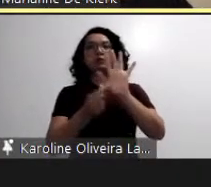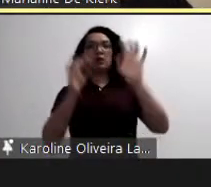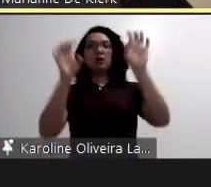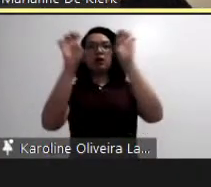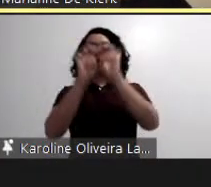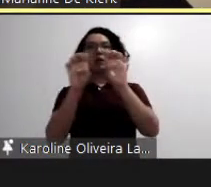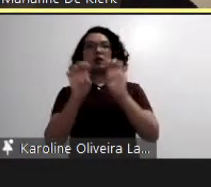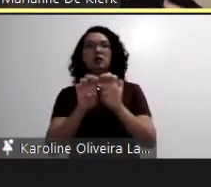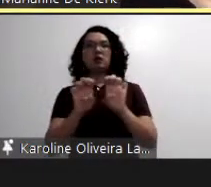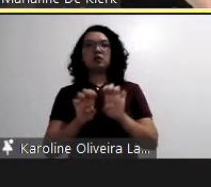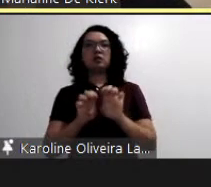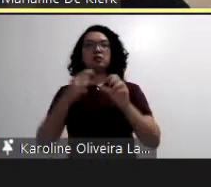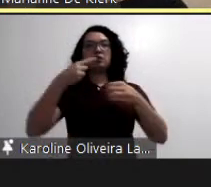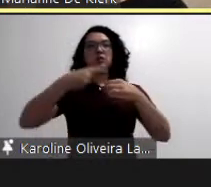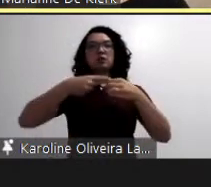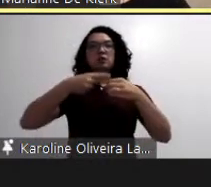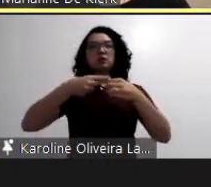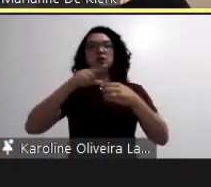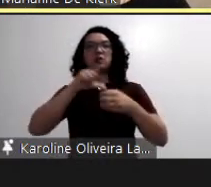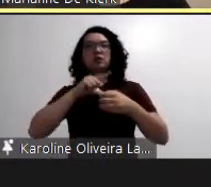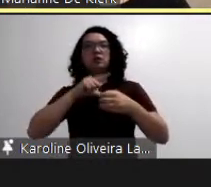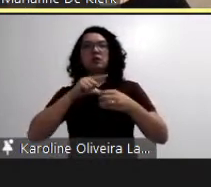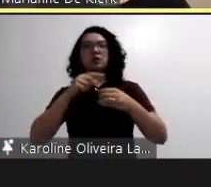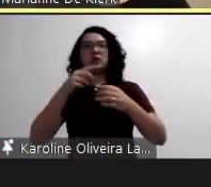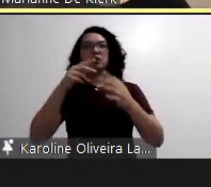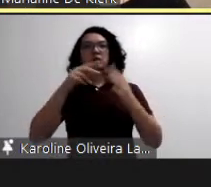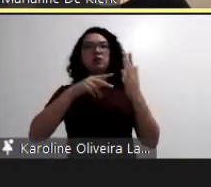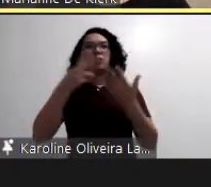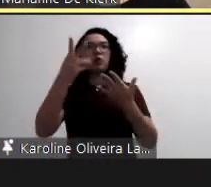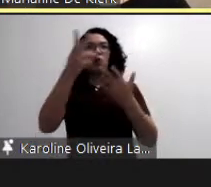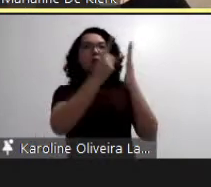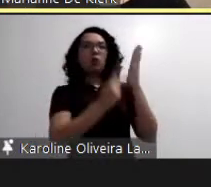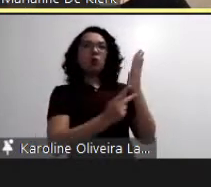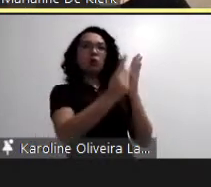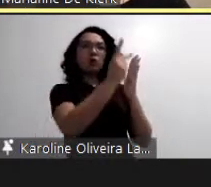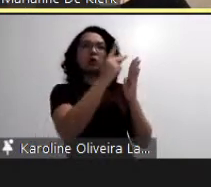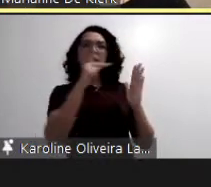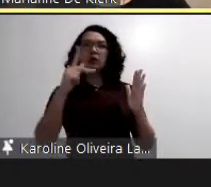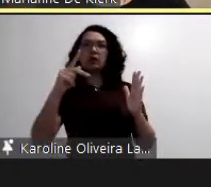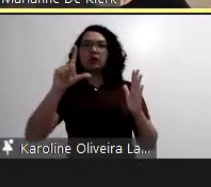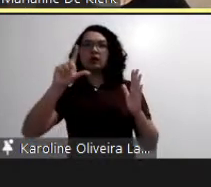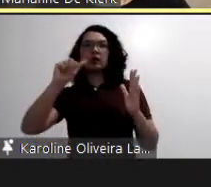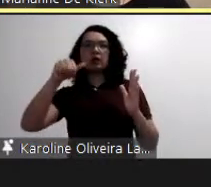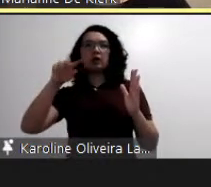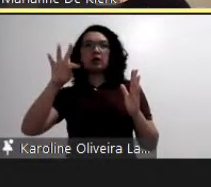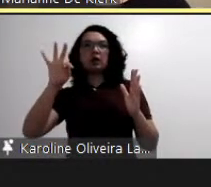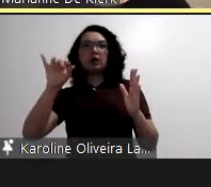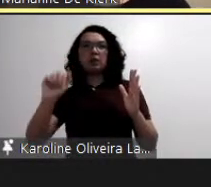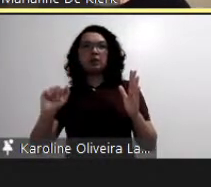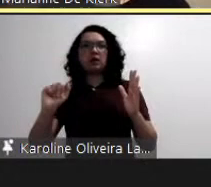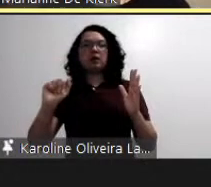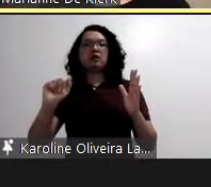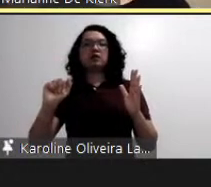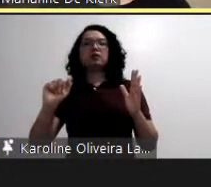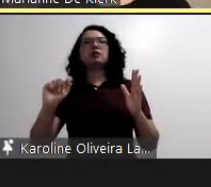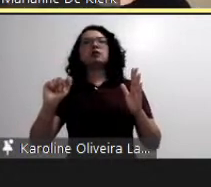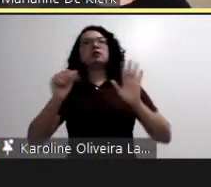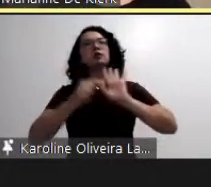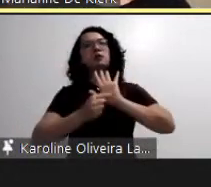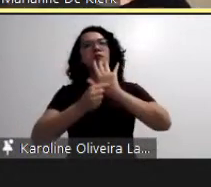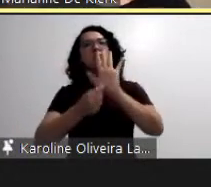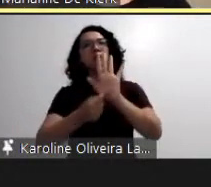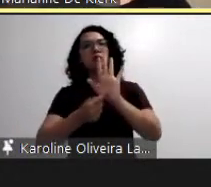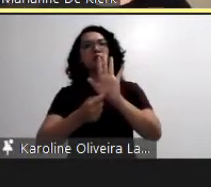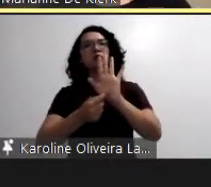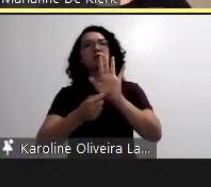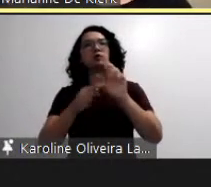east-west expansion. Eventually, in later decades, the city expanded exponentially to the north and south as well.